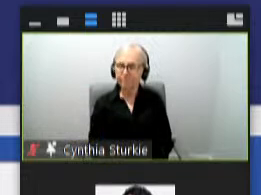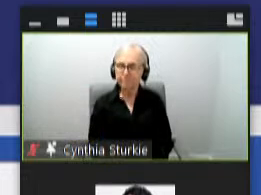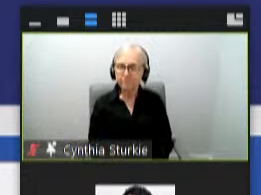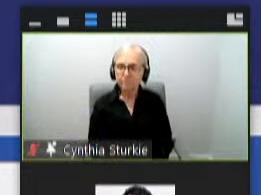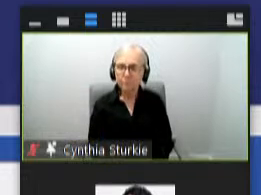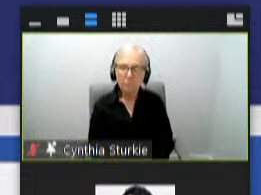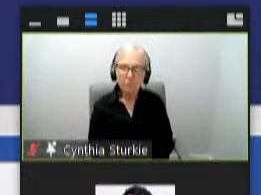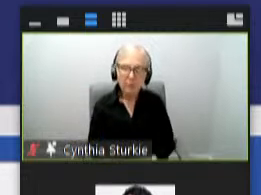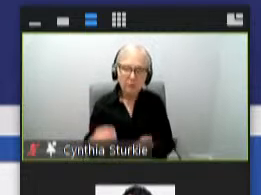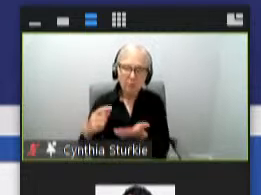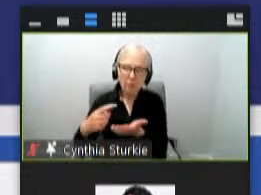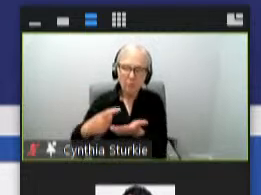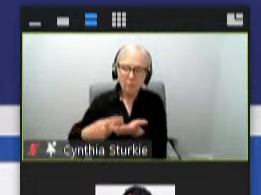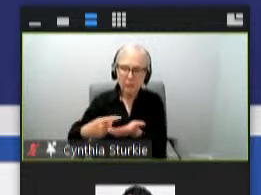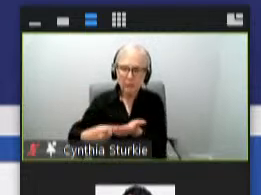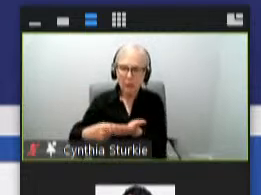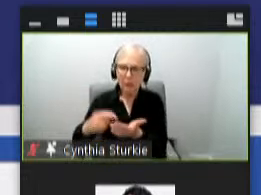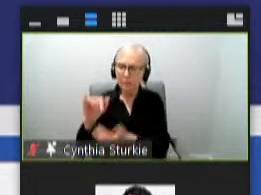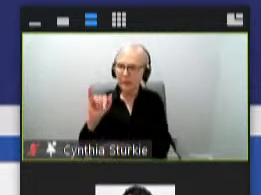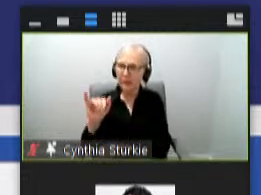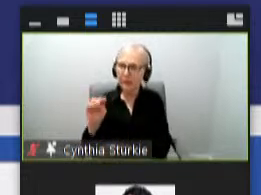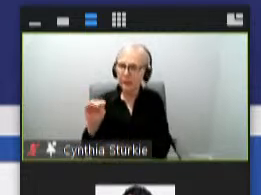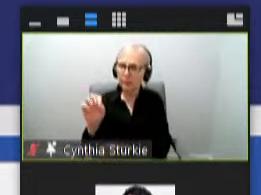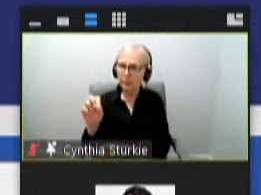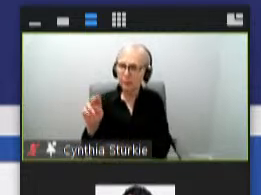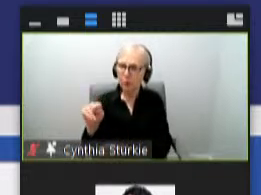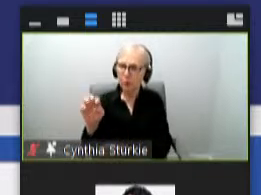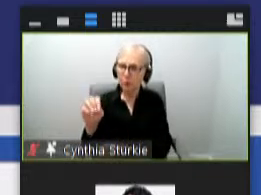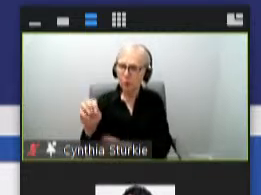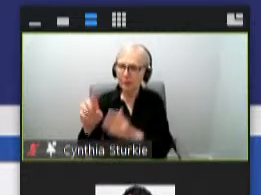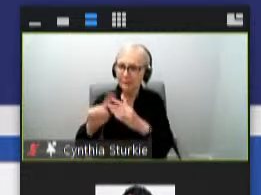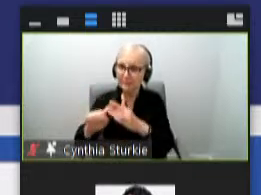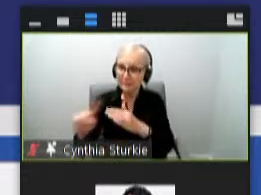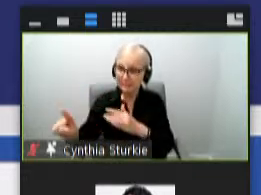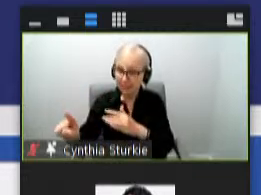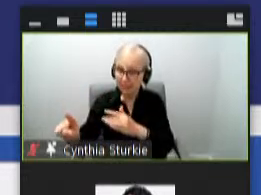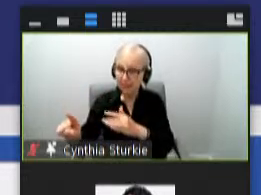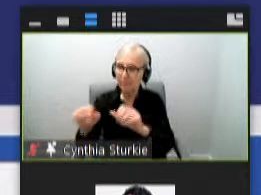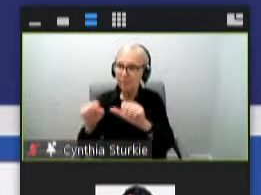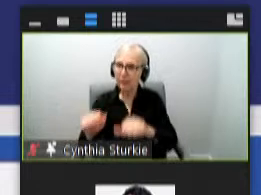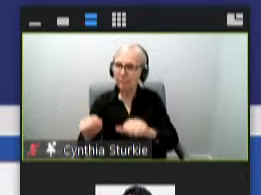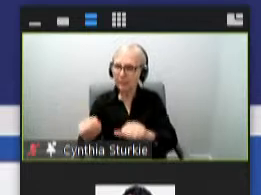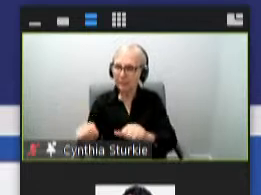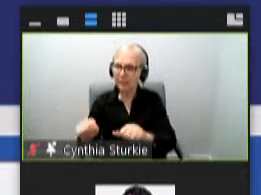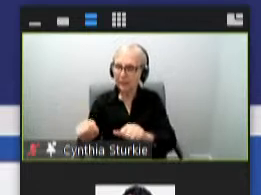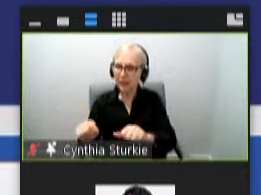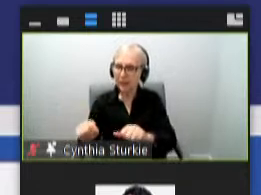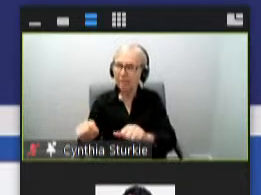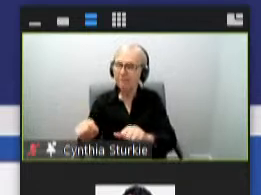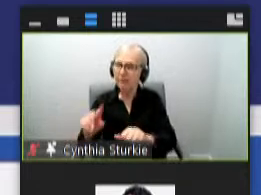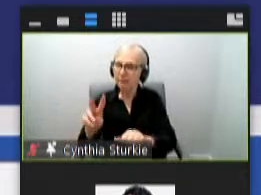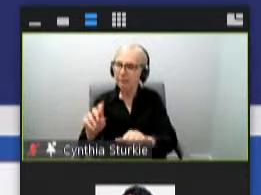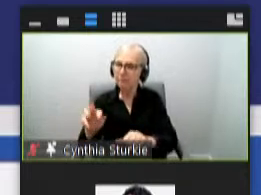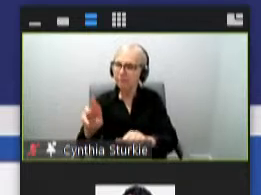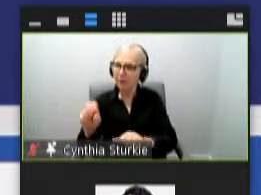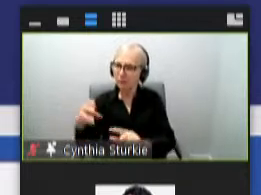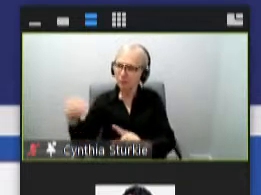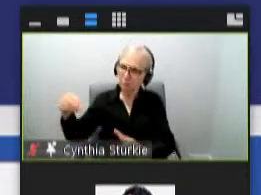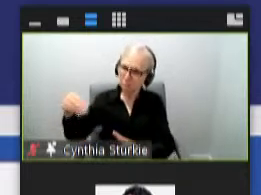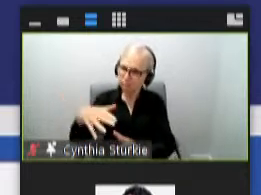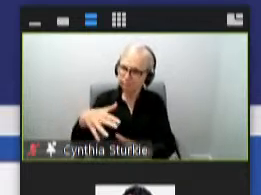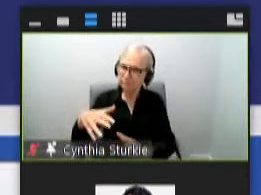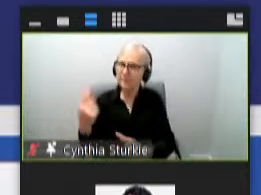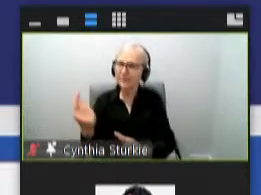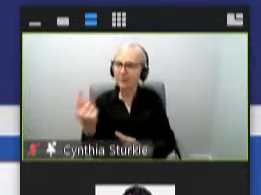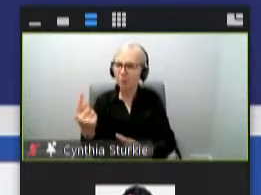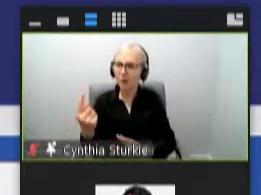talk about immune escape, what I mean there is the ability for this virus to go on and infect someone who's been previously